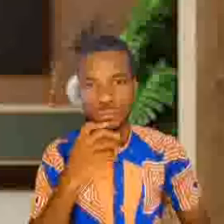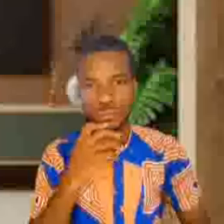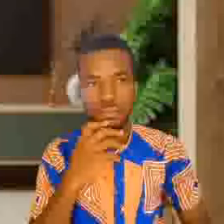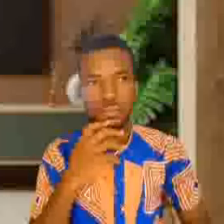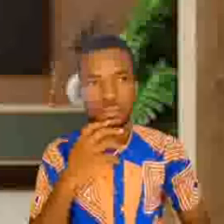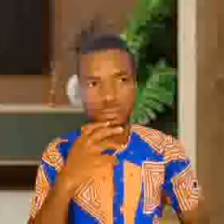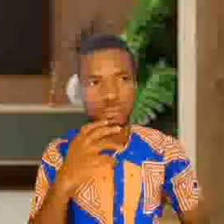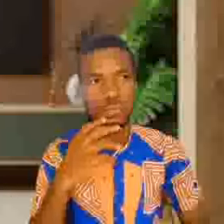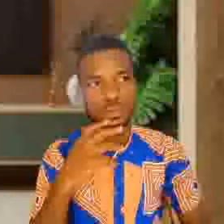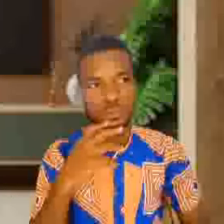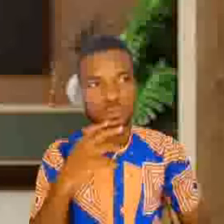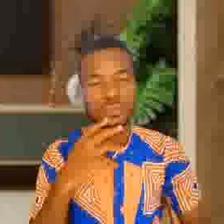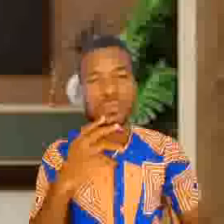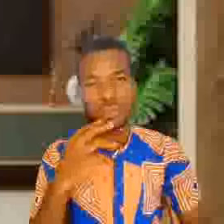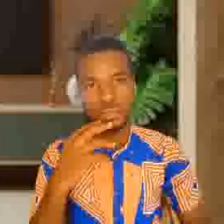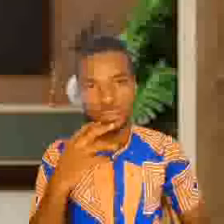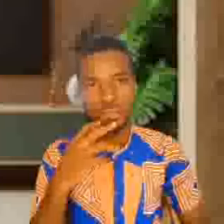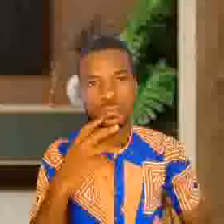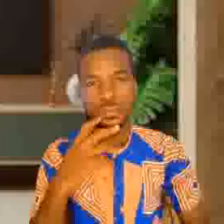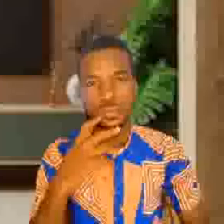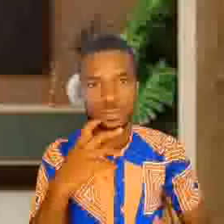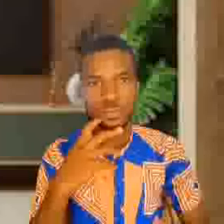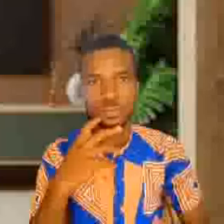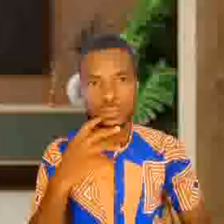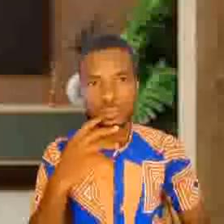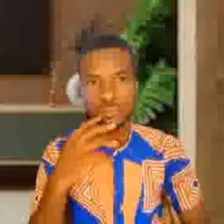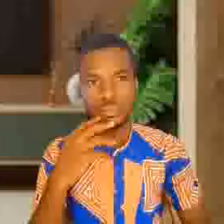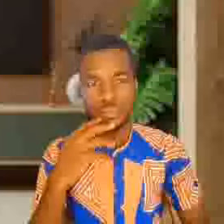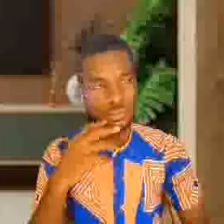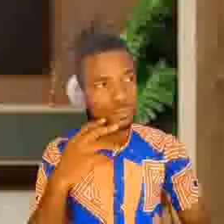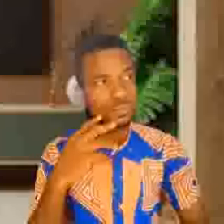many. May your meal ticket be.